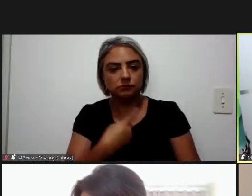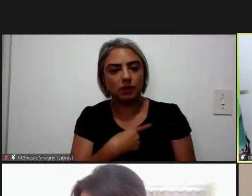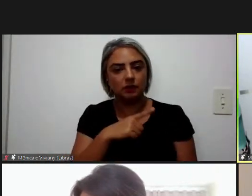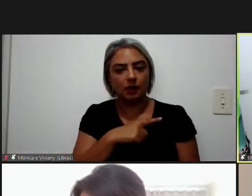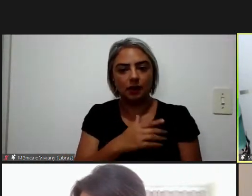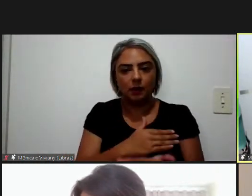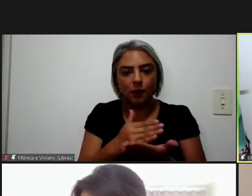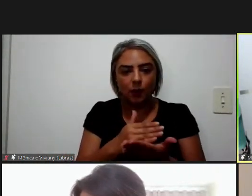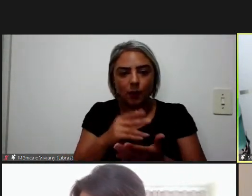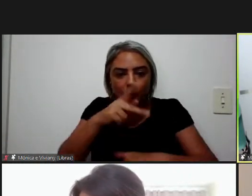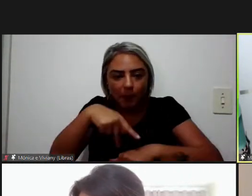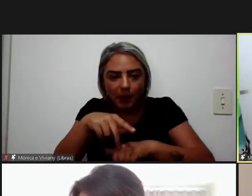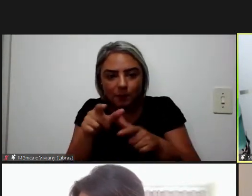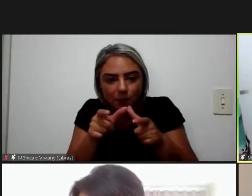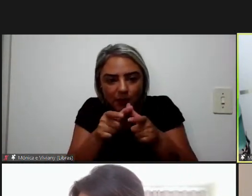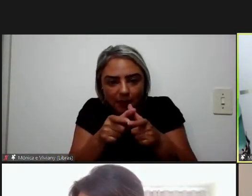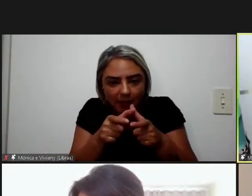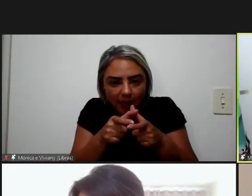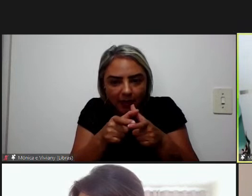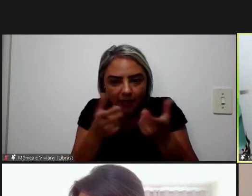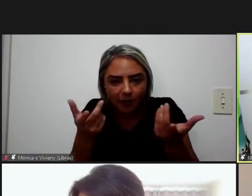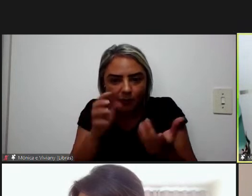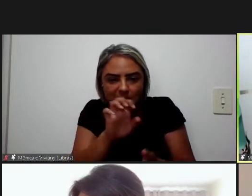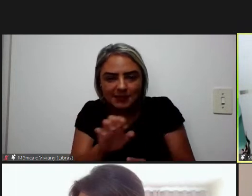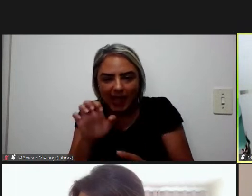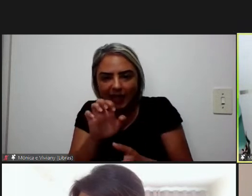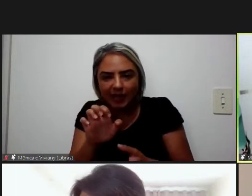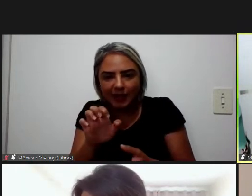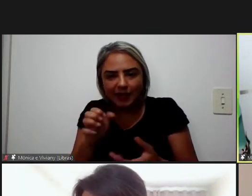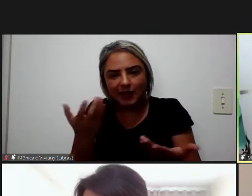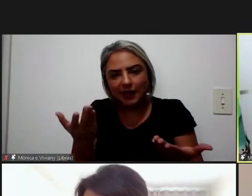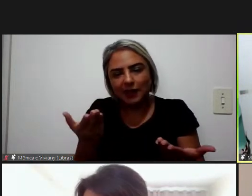big country. So we have like a